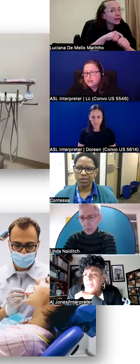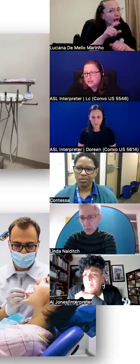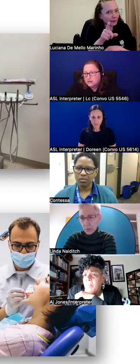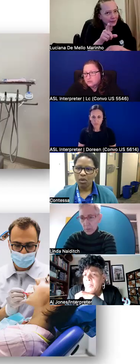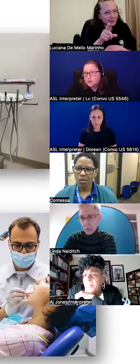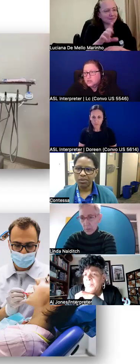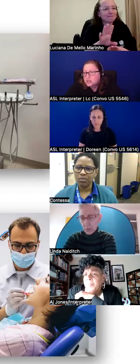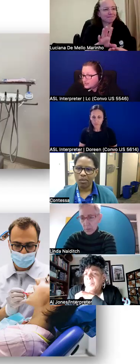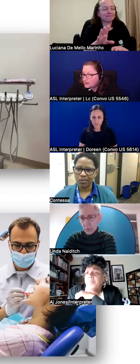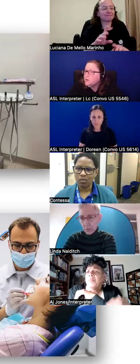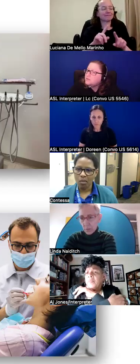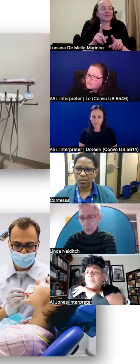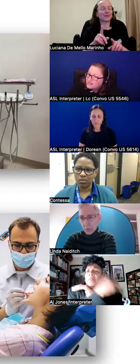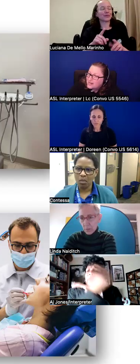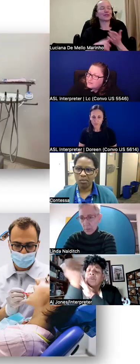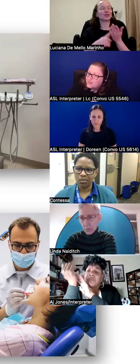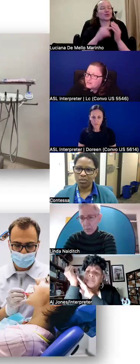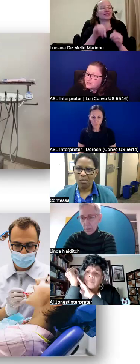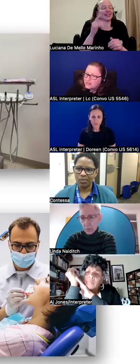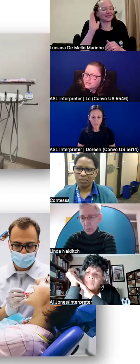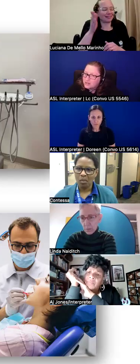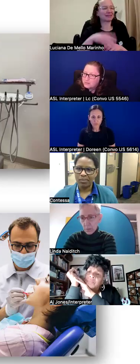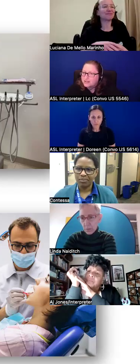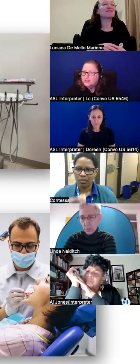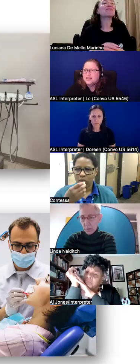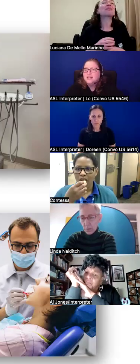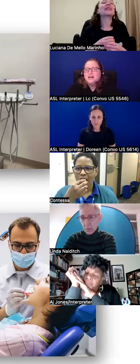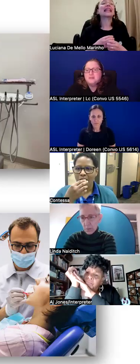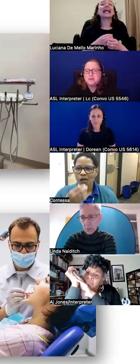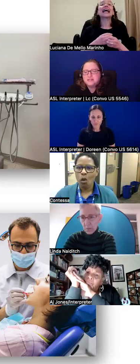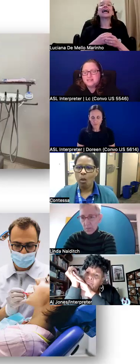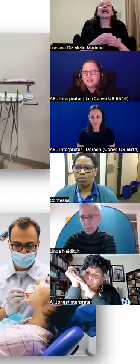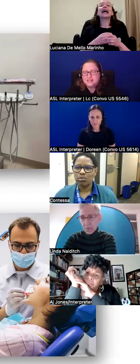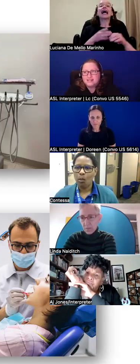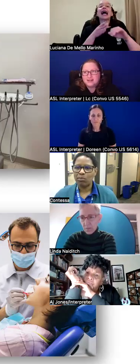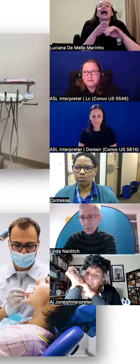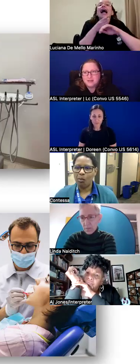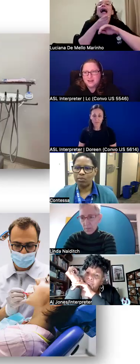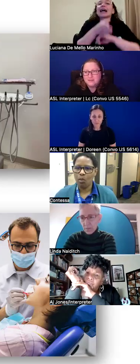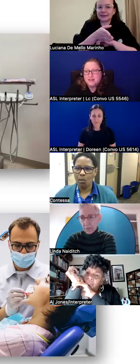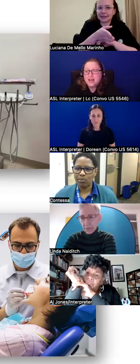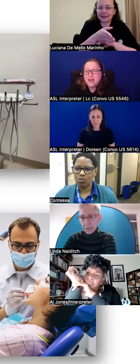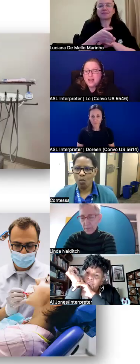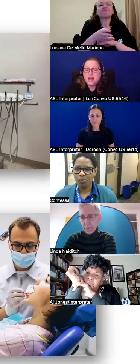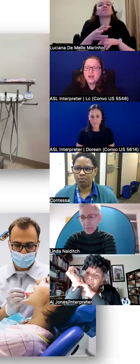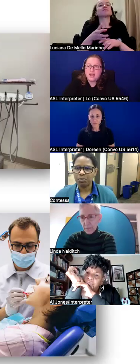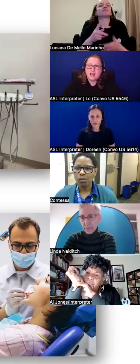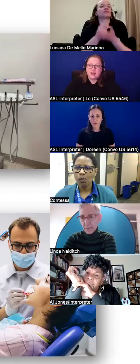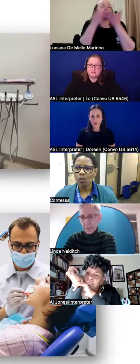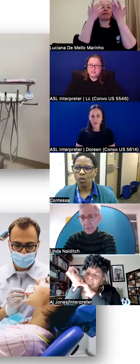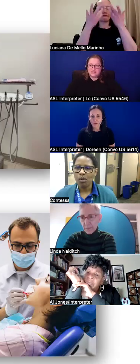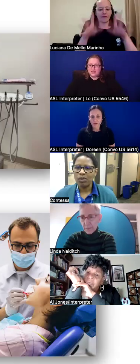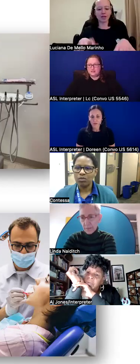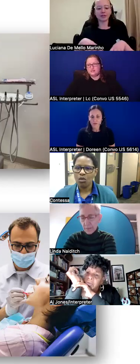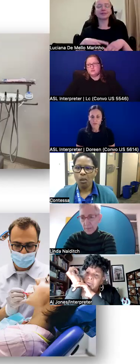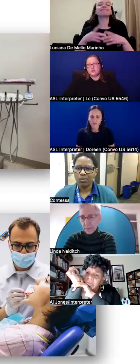open, and most of the time they don't need an interpreter. But we'll talk about that.